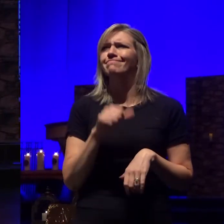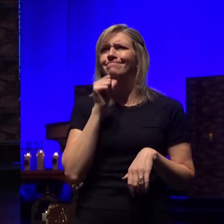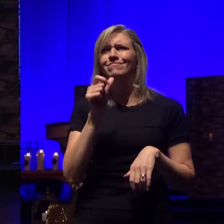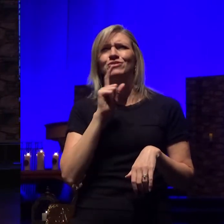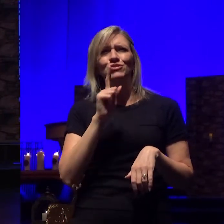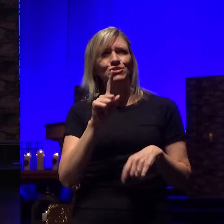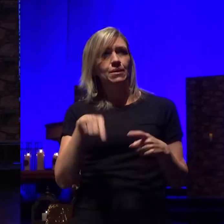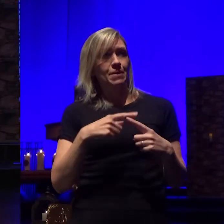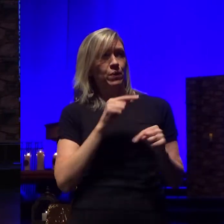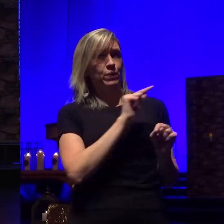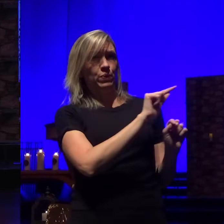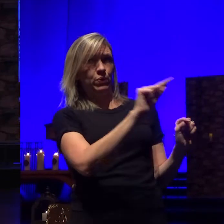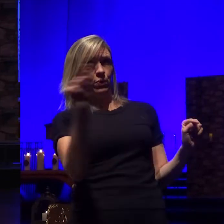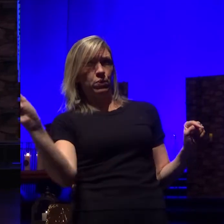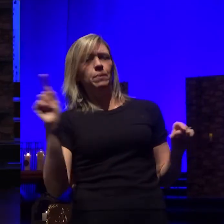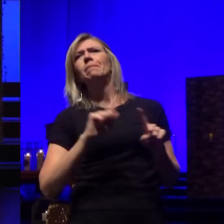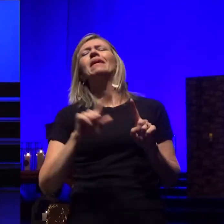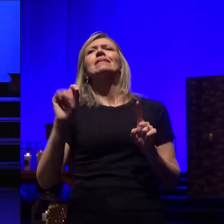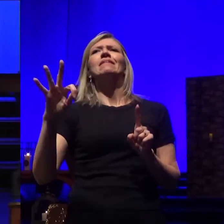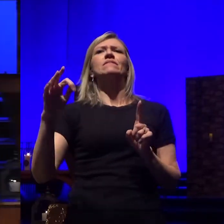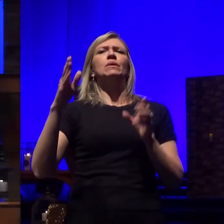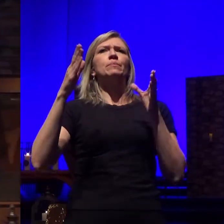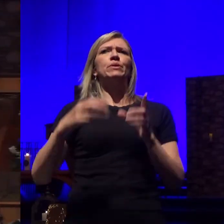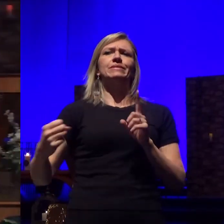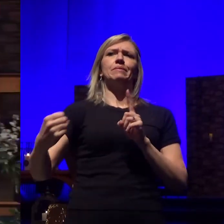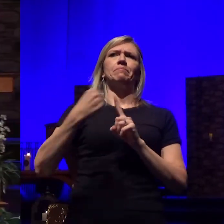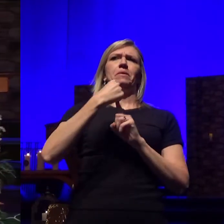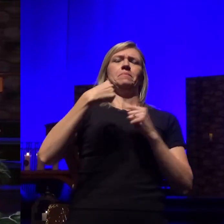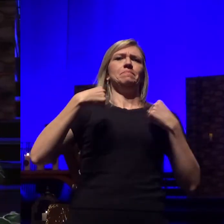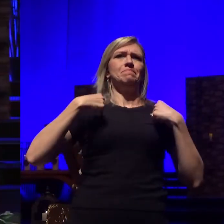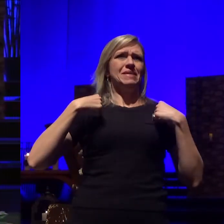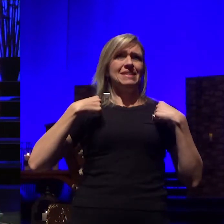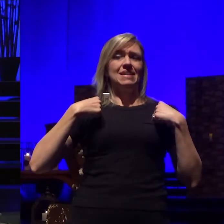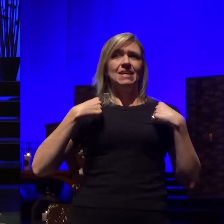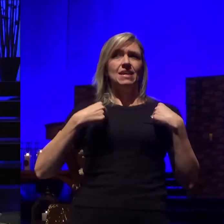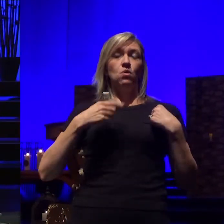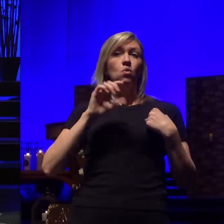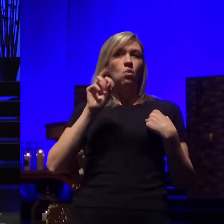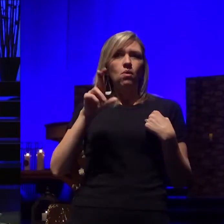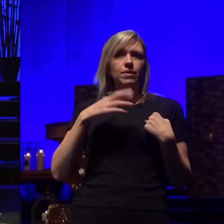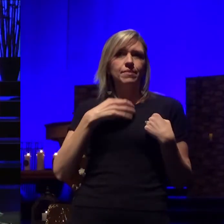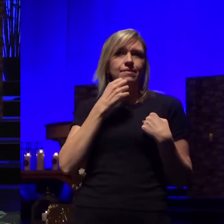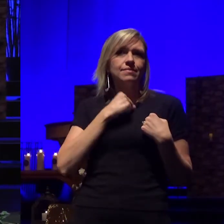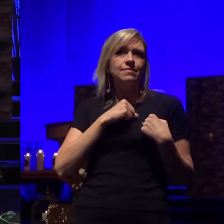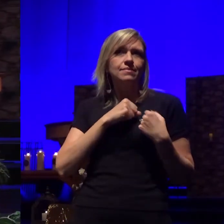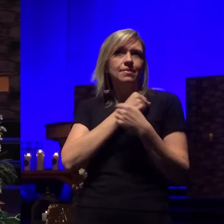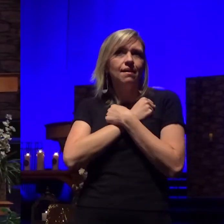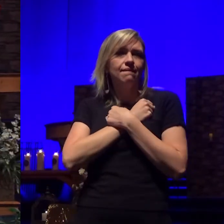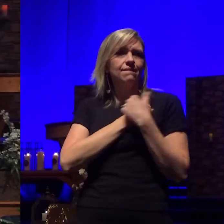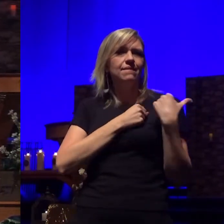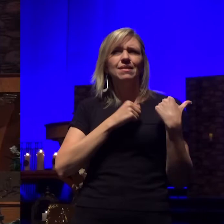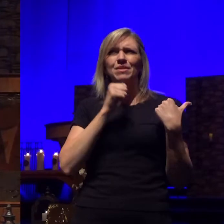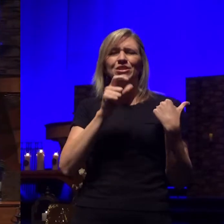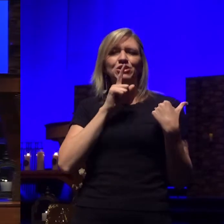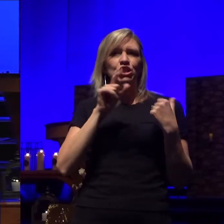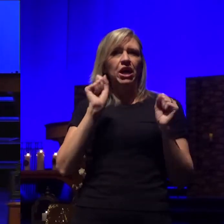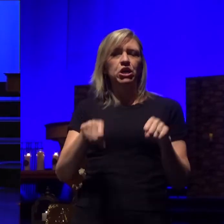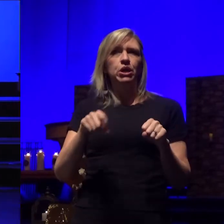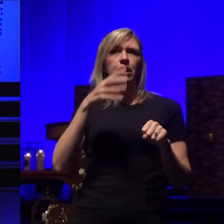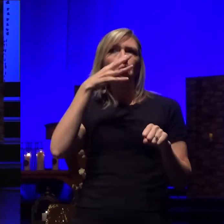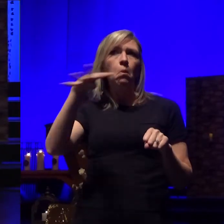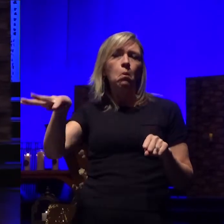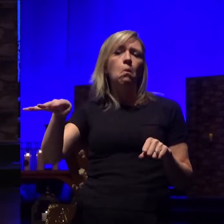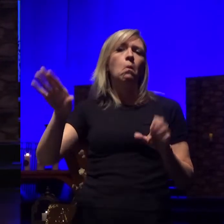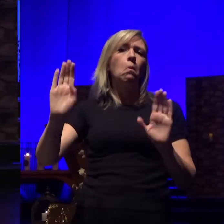I don't know about you, but if someone hit me or someone I love, I don't know if I'd be able to turn the other cheek. I don't know if